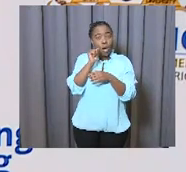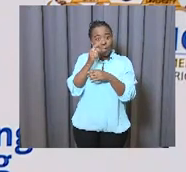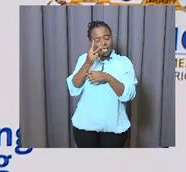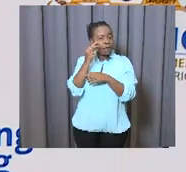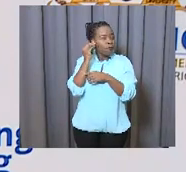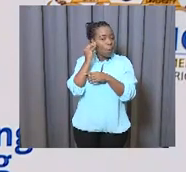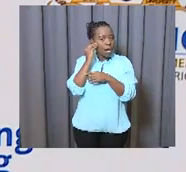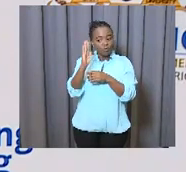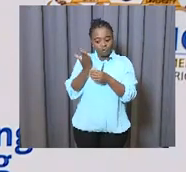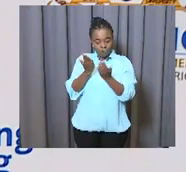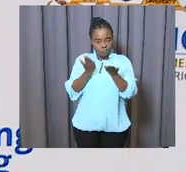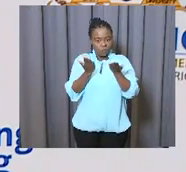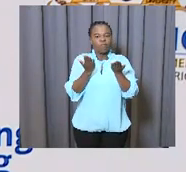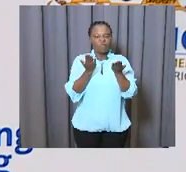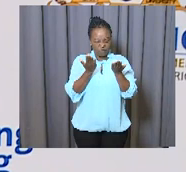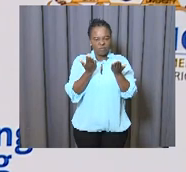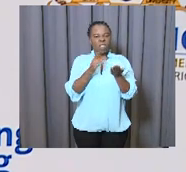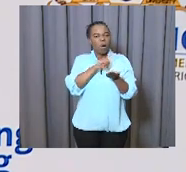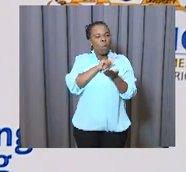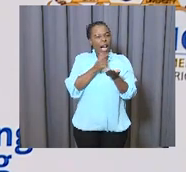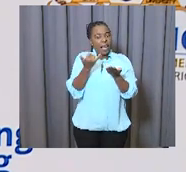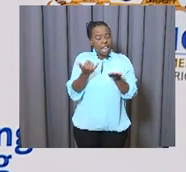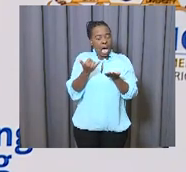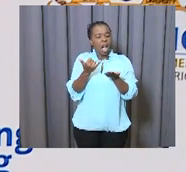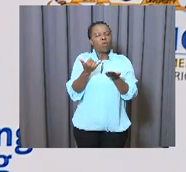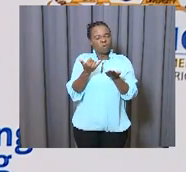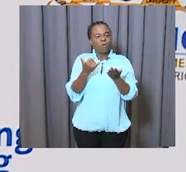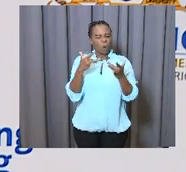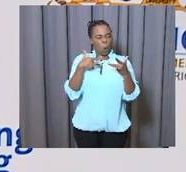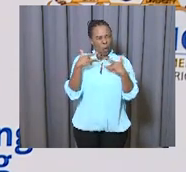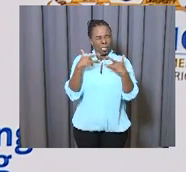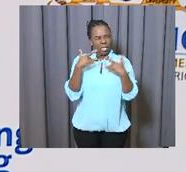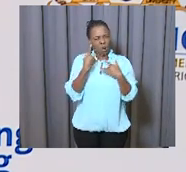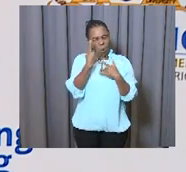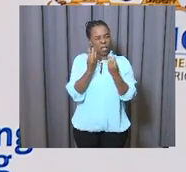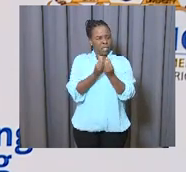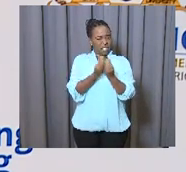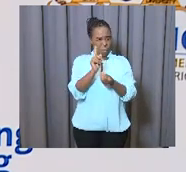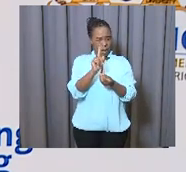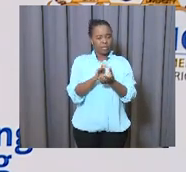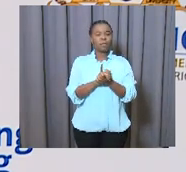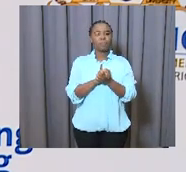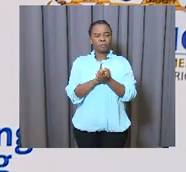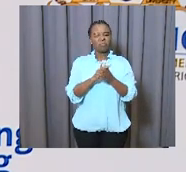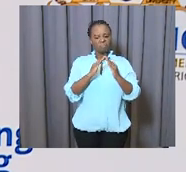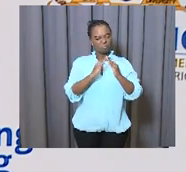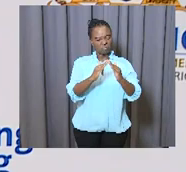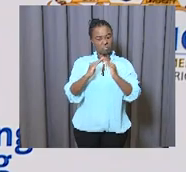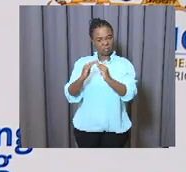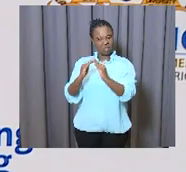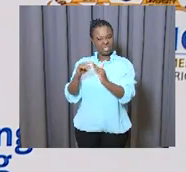coming, we are also looking, because we are particularly concerned about the townships being the most